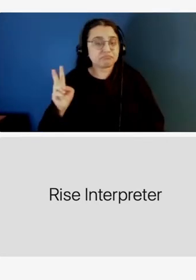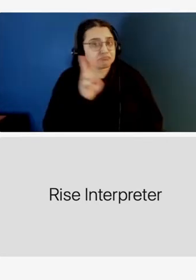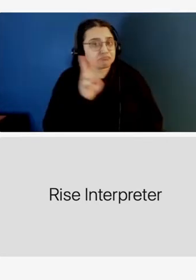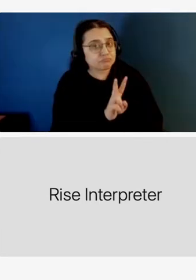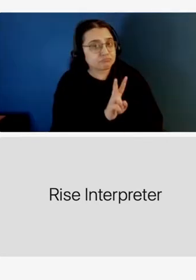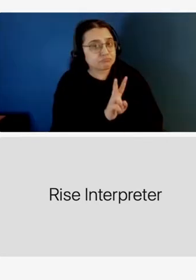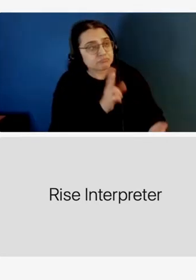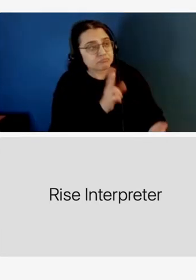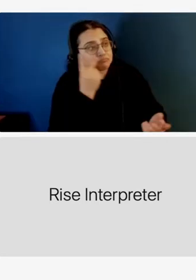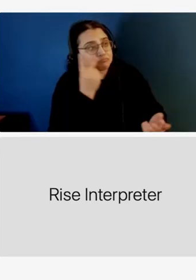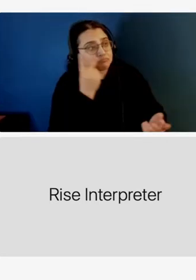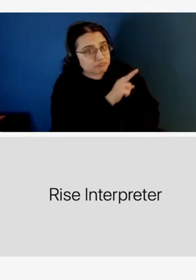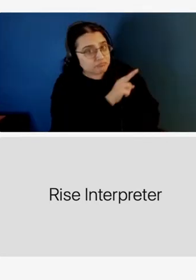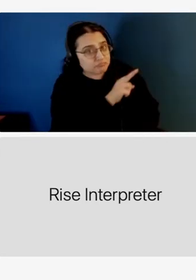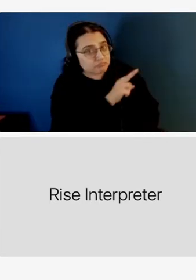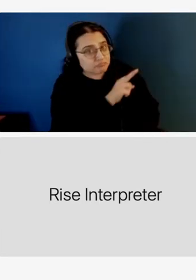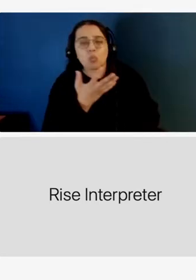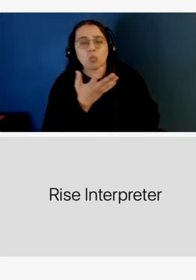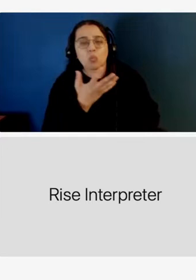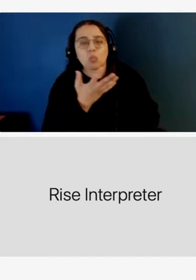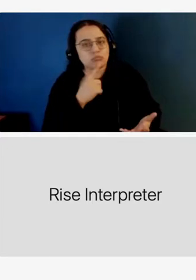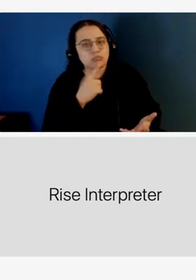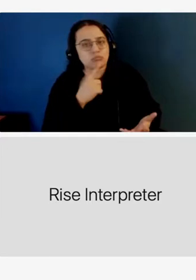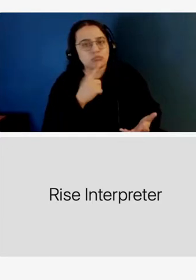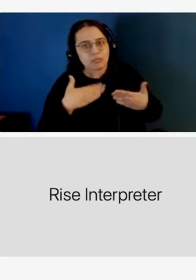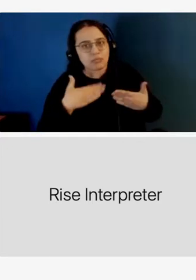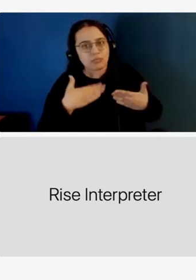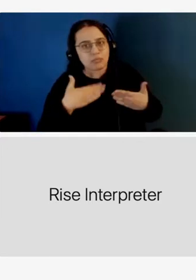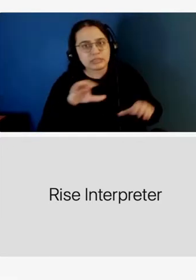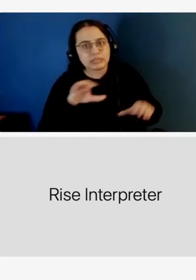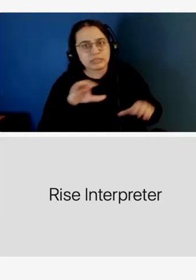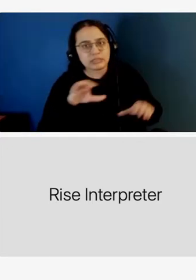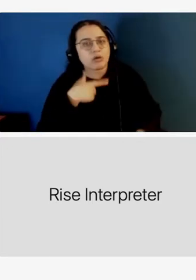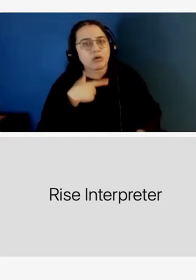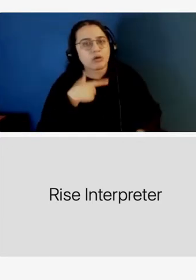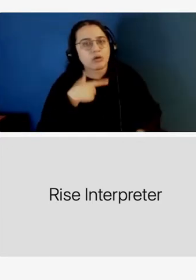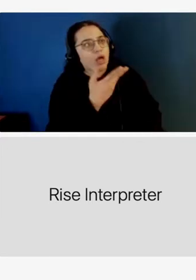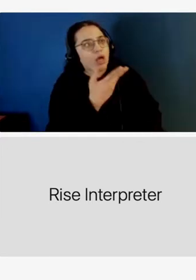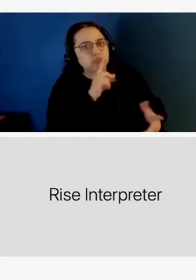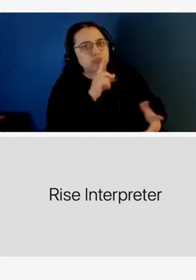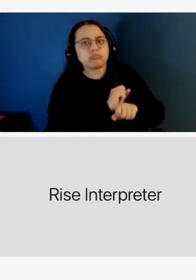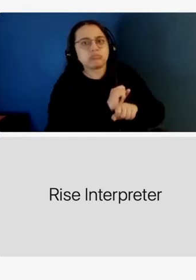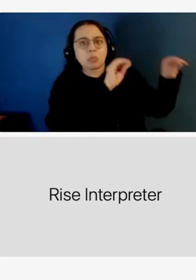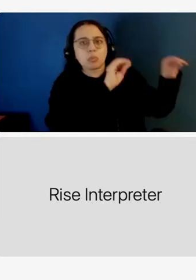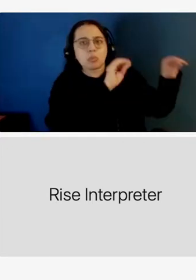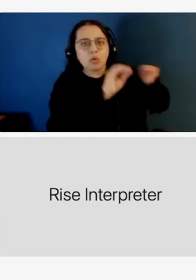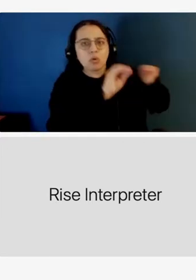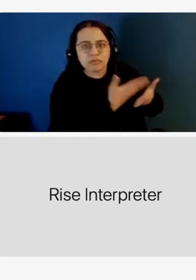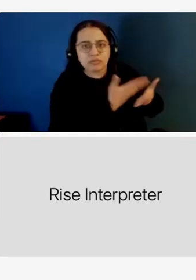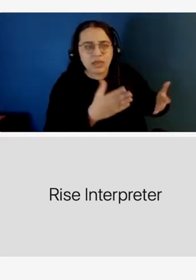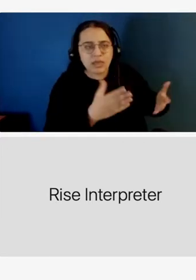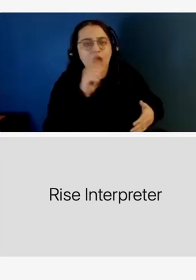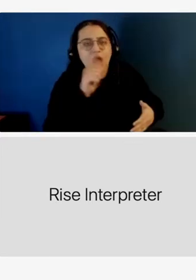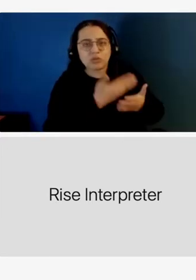were now things moved, there were other things in there besides Mr.